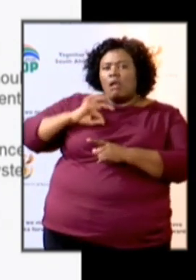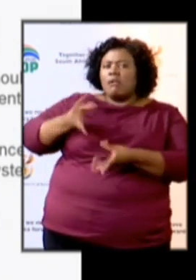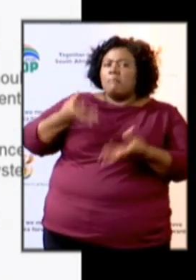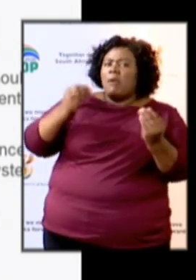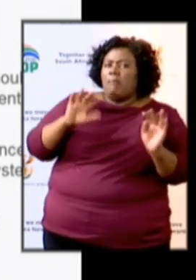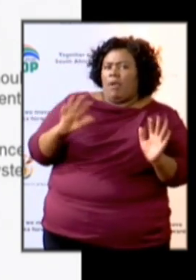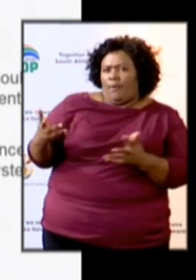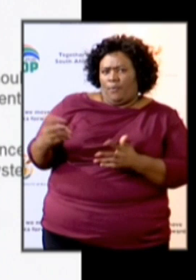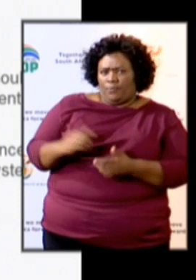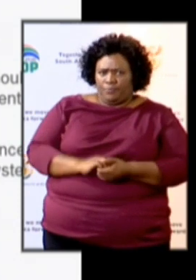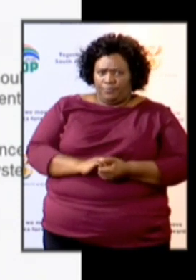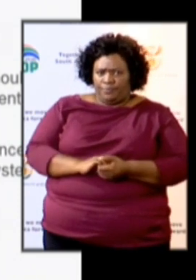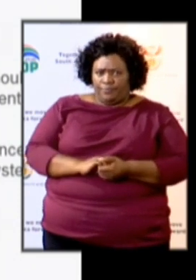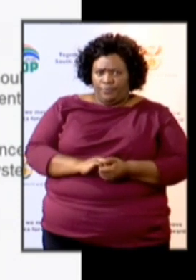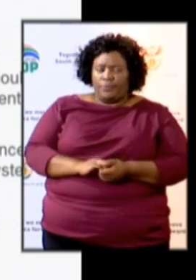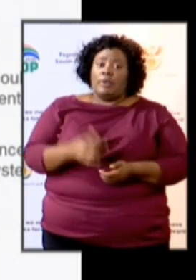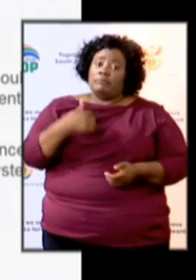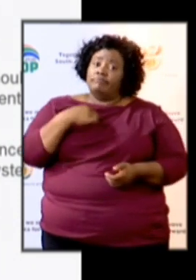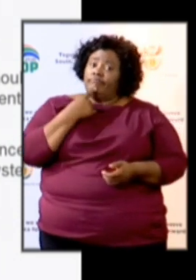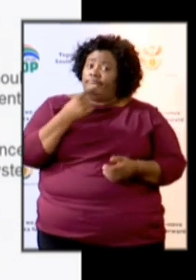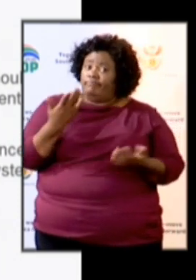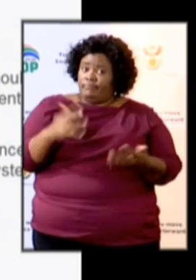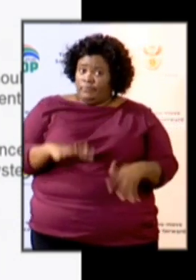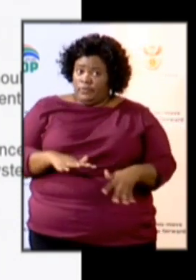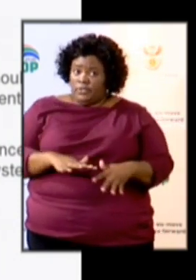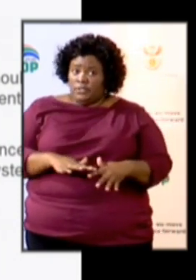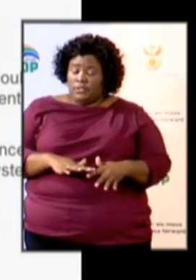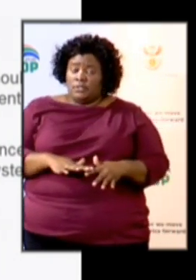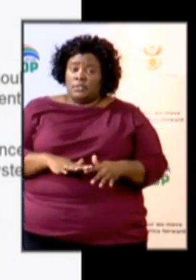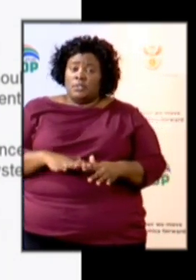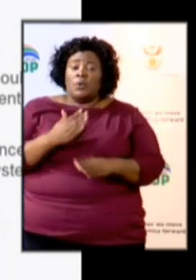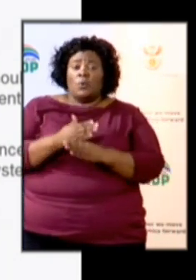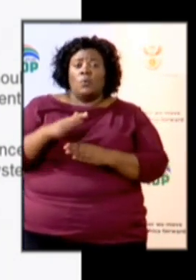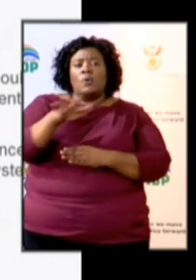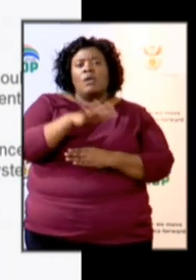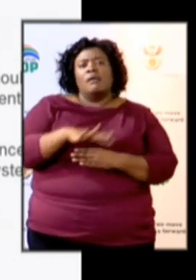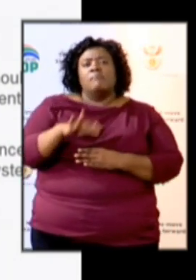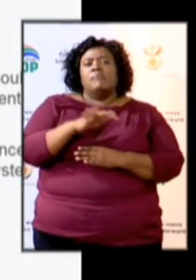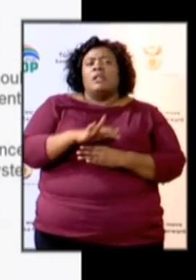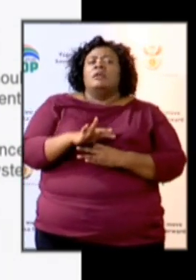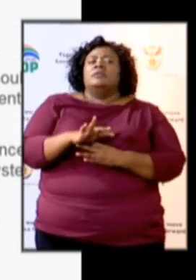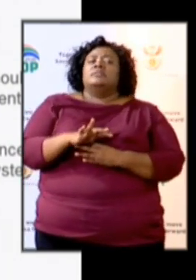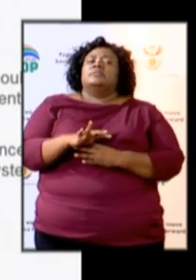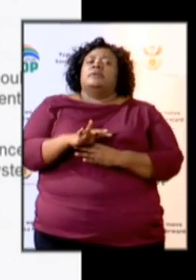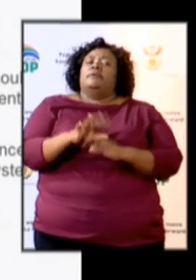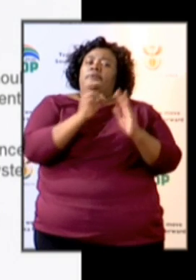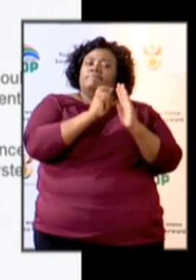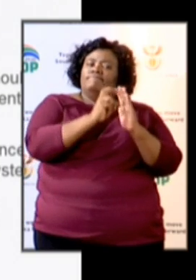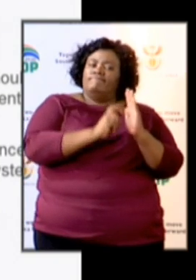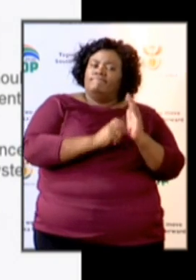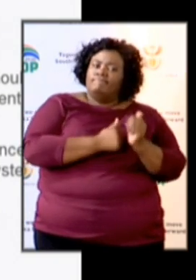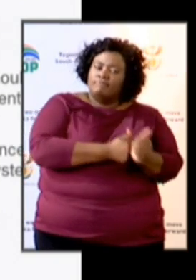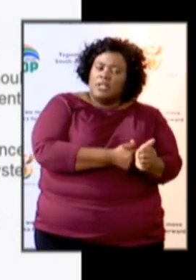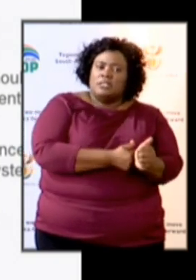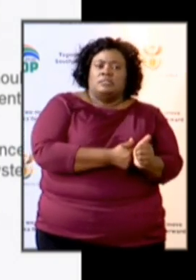And as I said, workplace protocols health protocols must be kept,